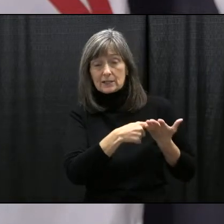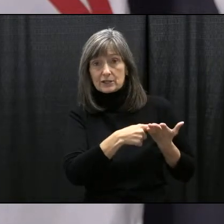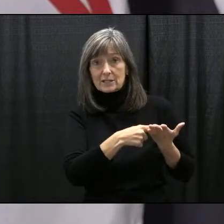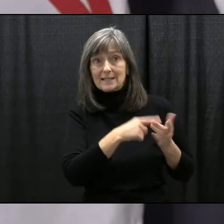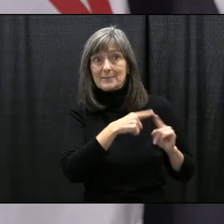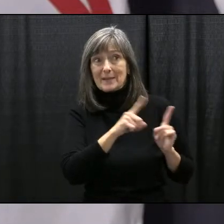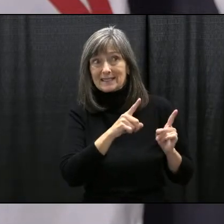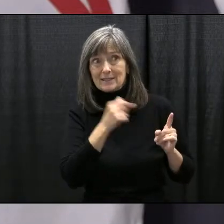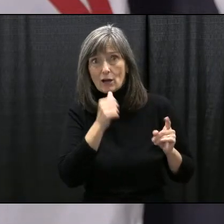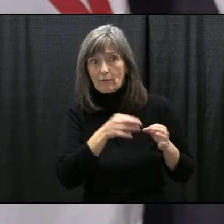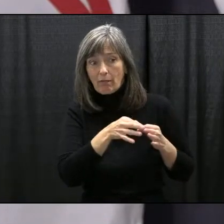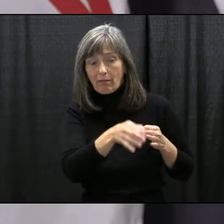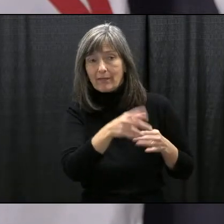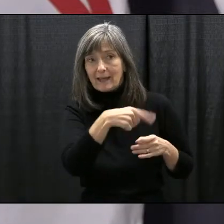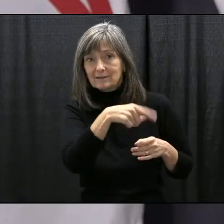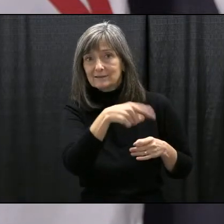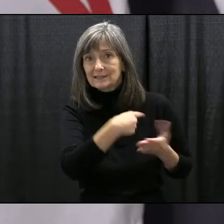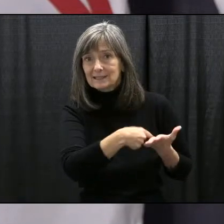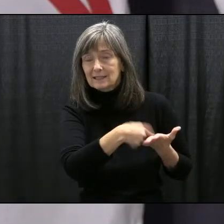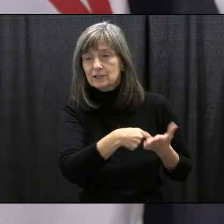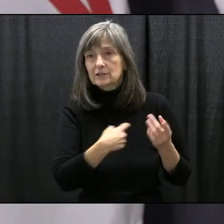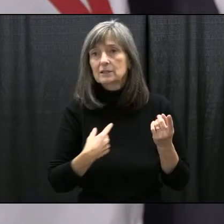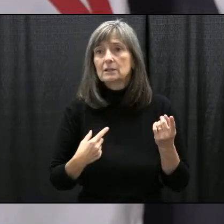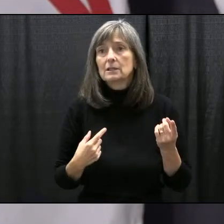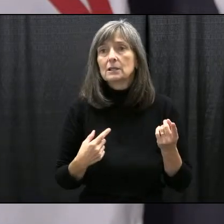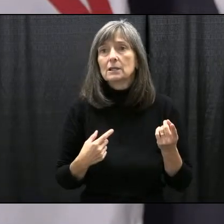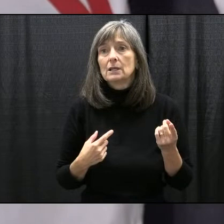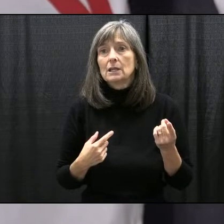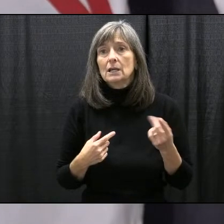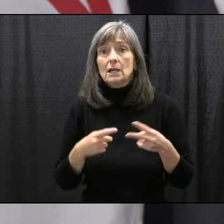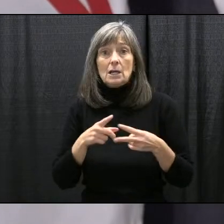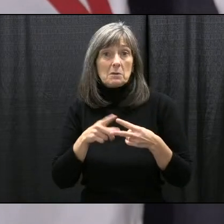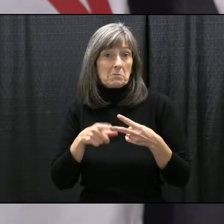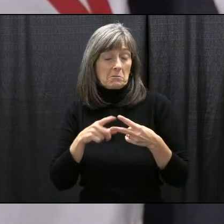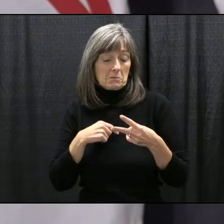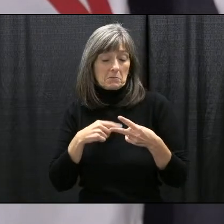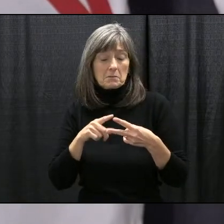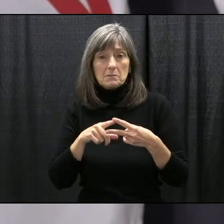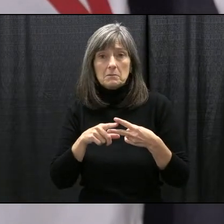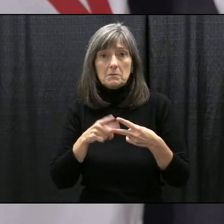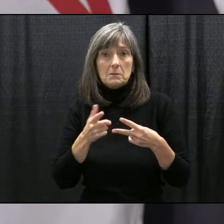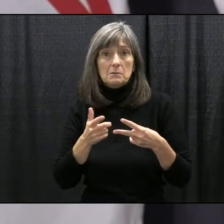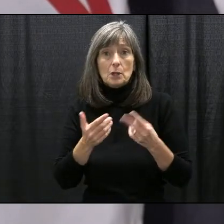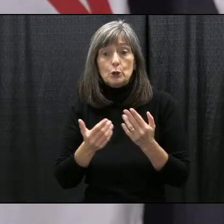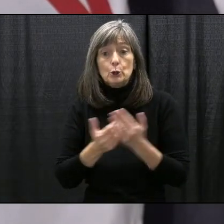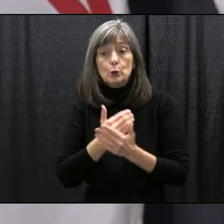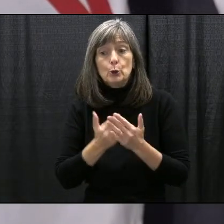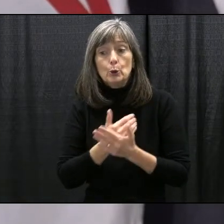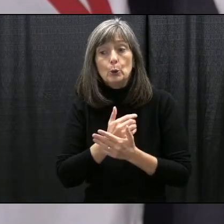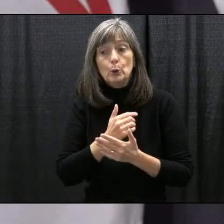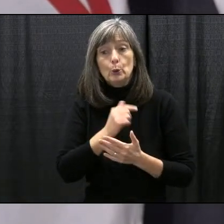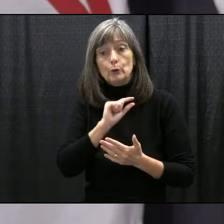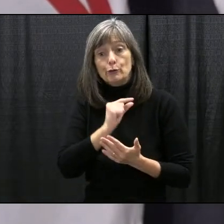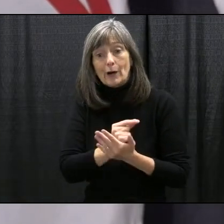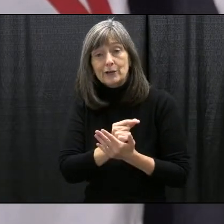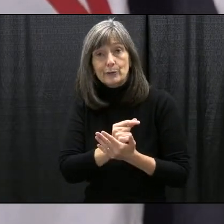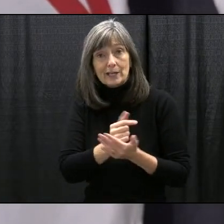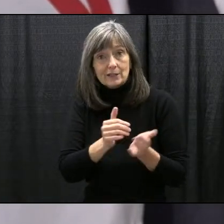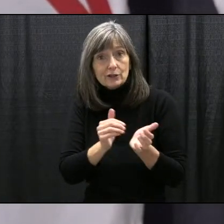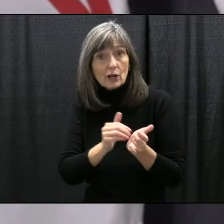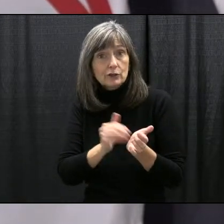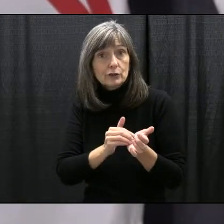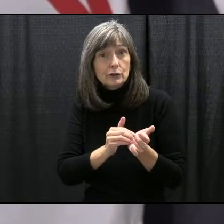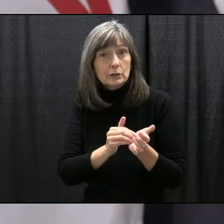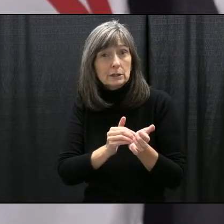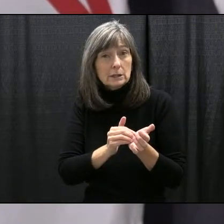to this. One is kind of what is it that motivates newly qualified residents to set